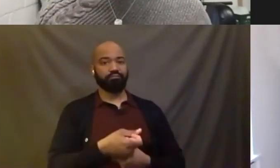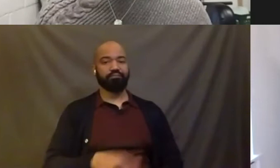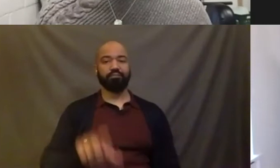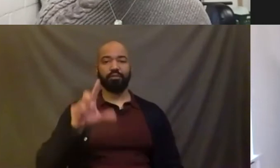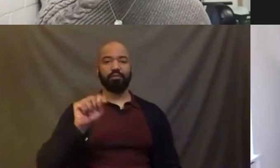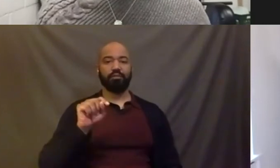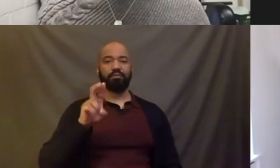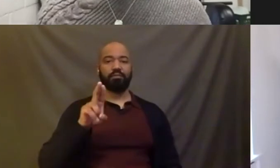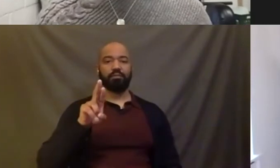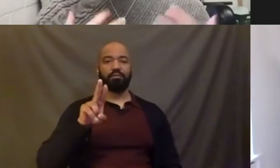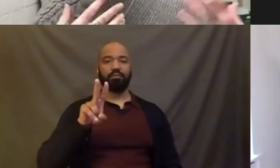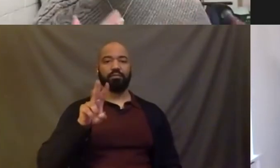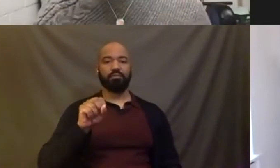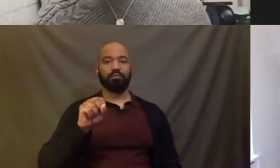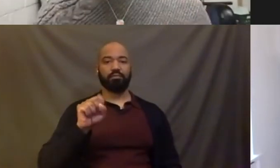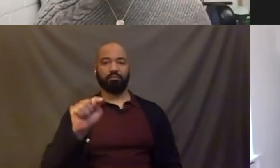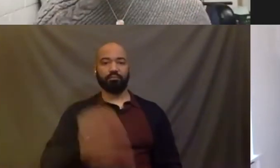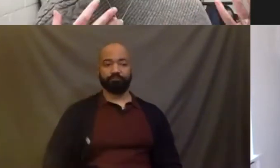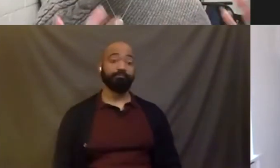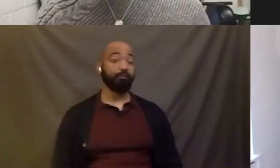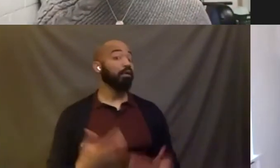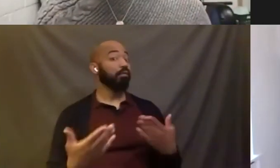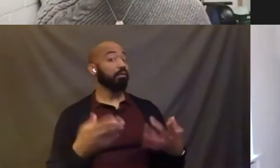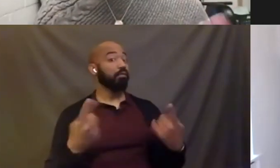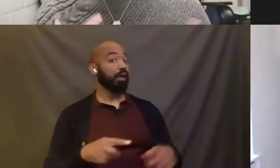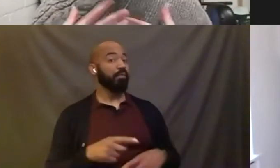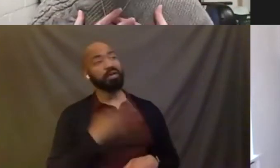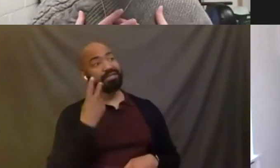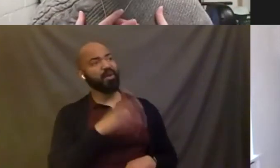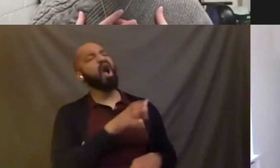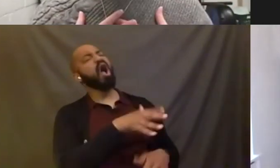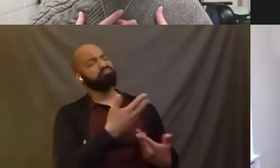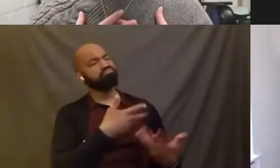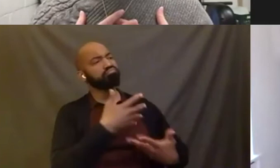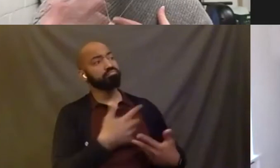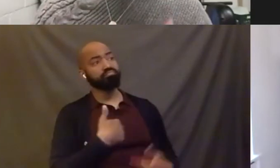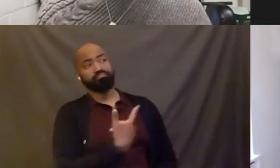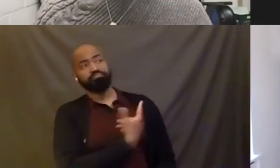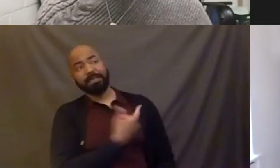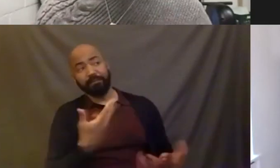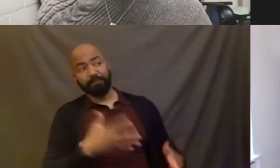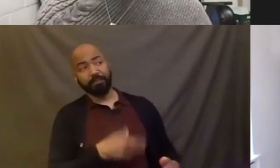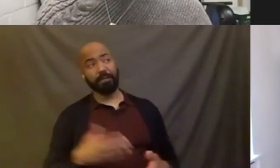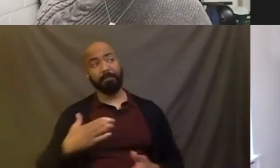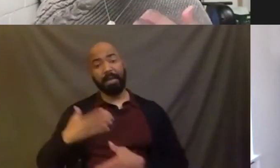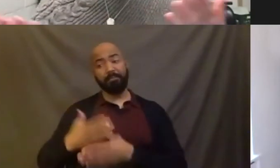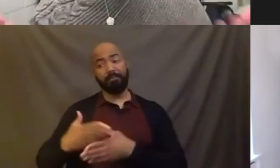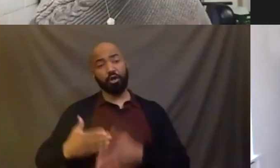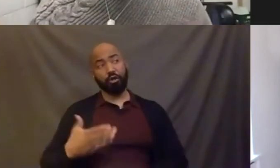may have experienced this before. You see someone, let's get together, sounds great. I'm vaccinated, my partner's